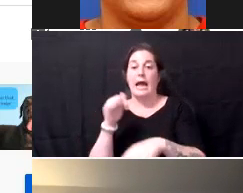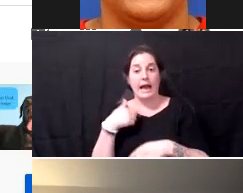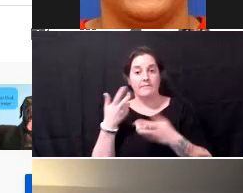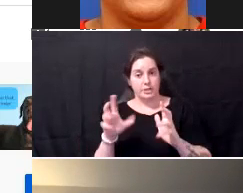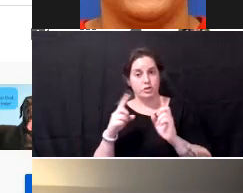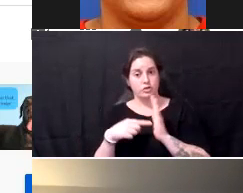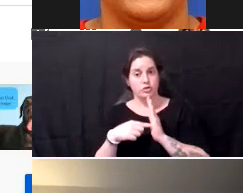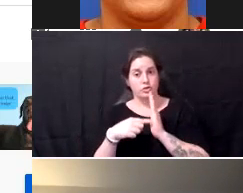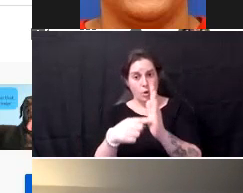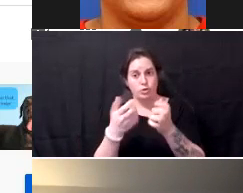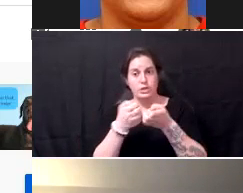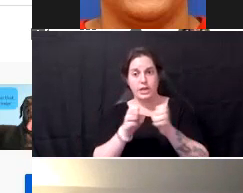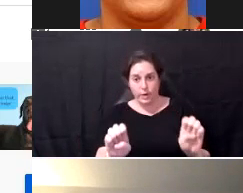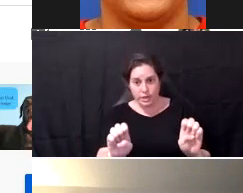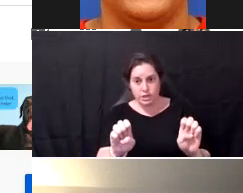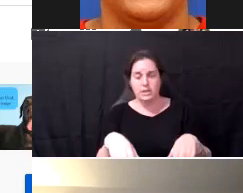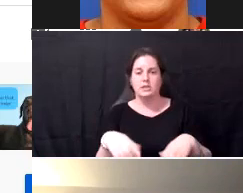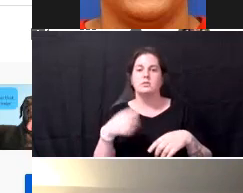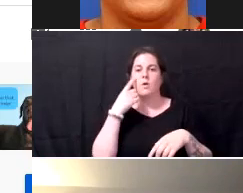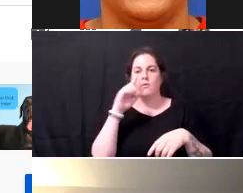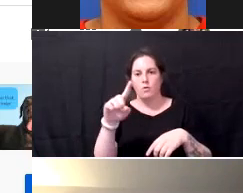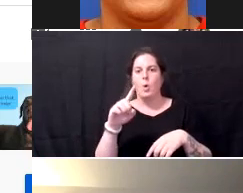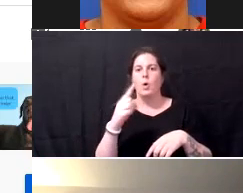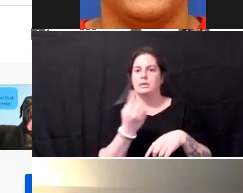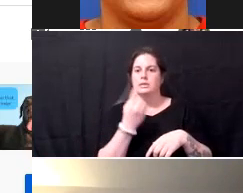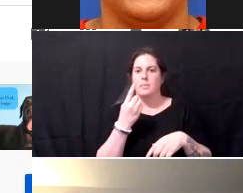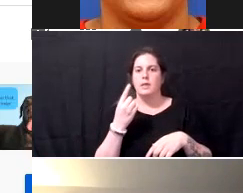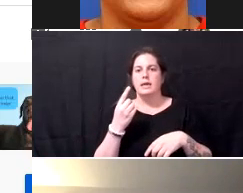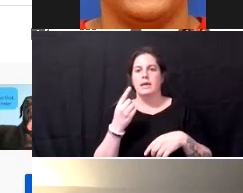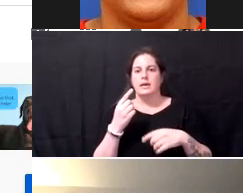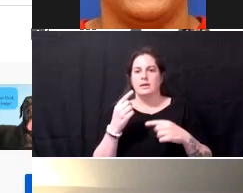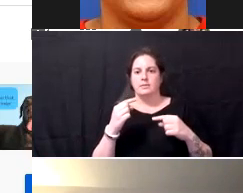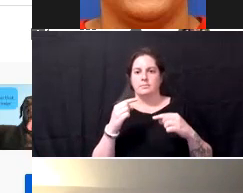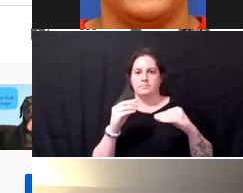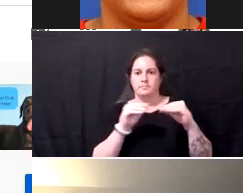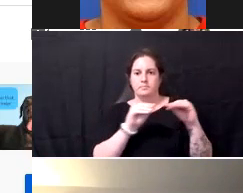like for an object moving horizontally or vertically in free fall.